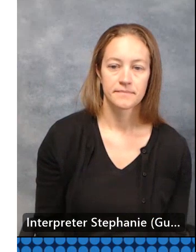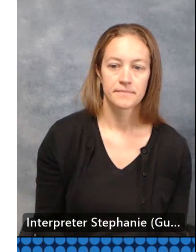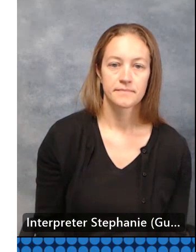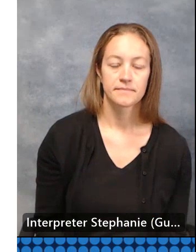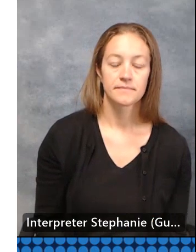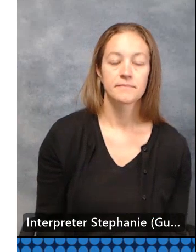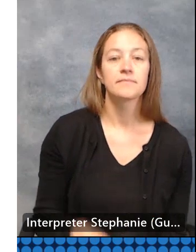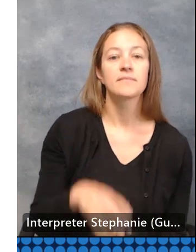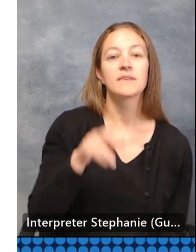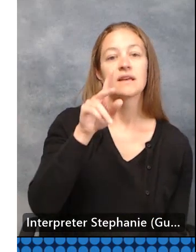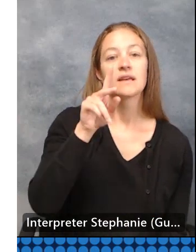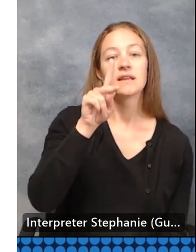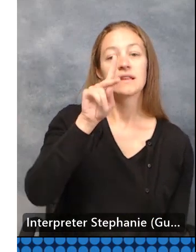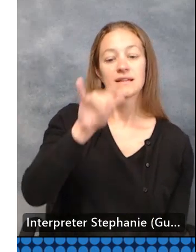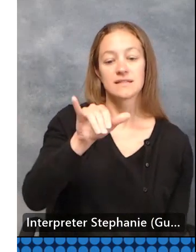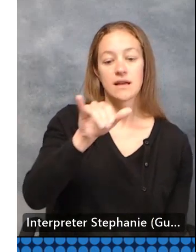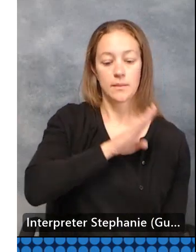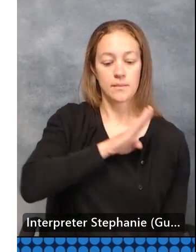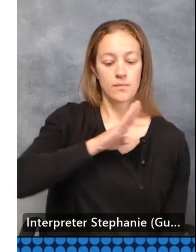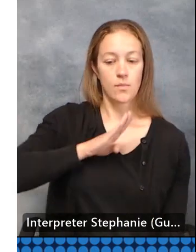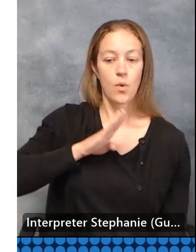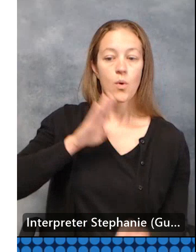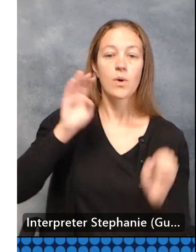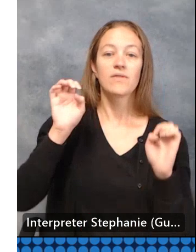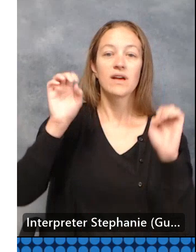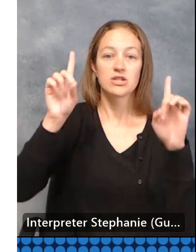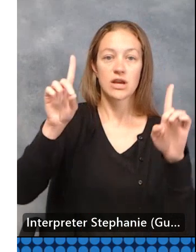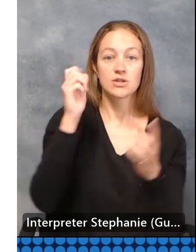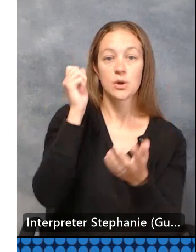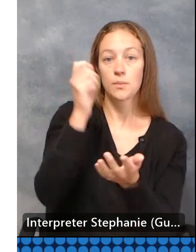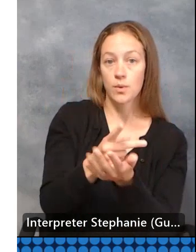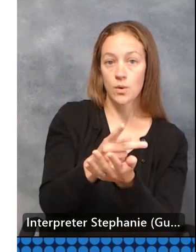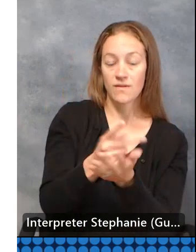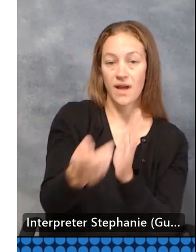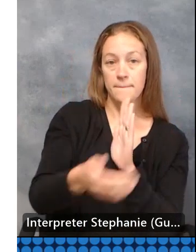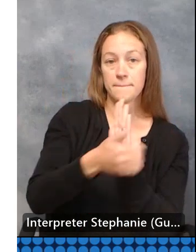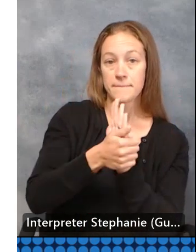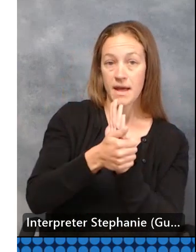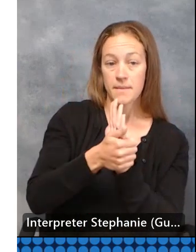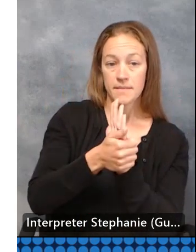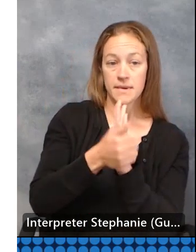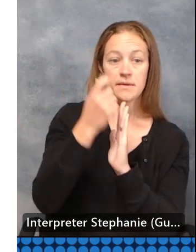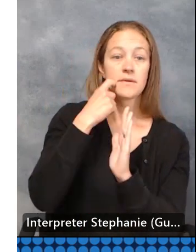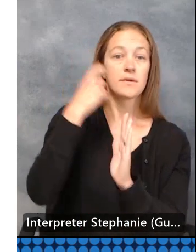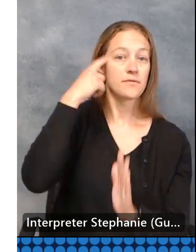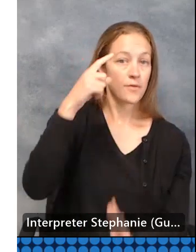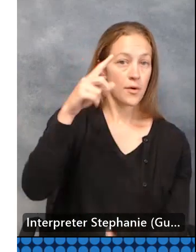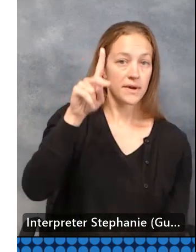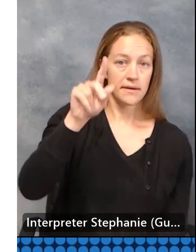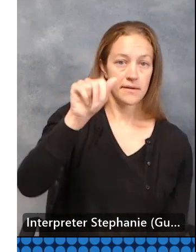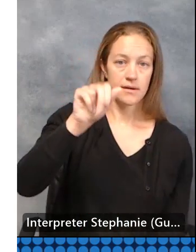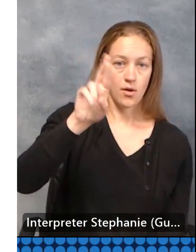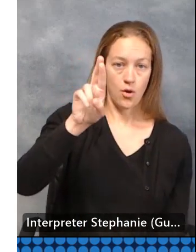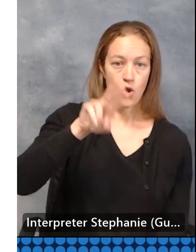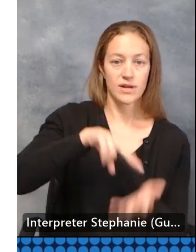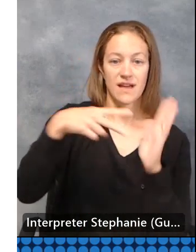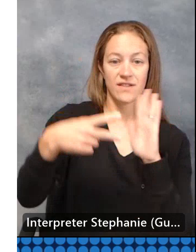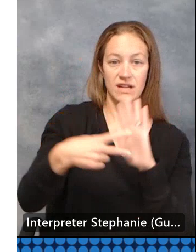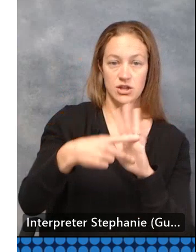The Kentucky Board of Education has approved amendments to the Kentucky Administrative Regulations